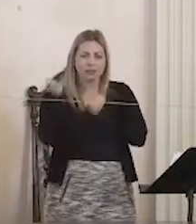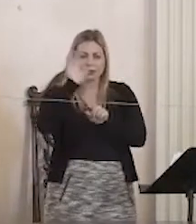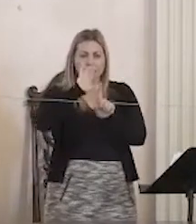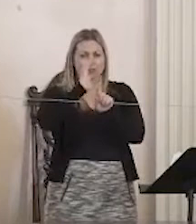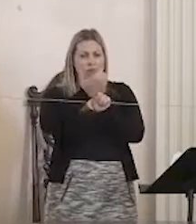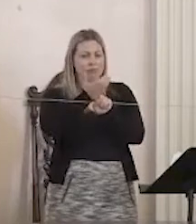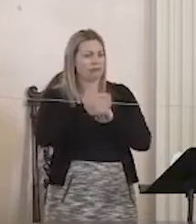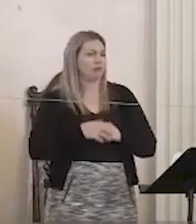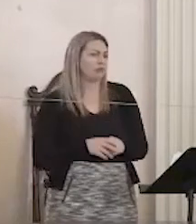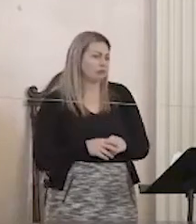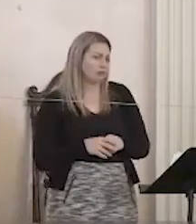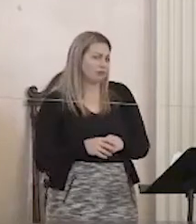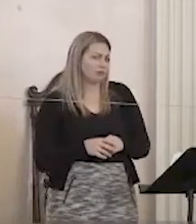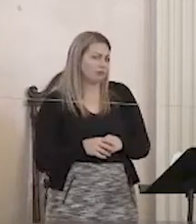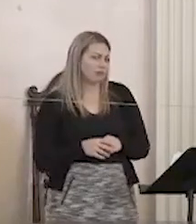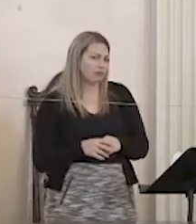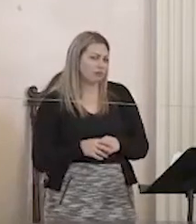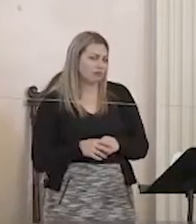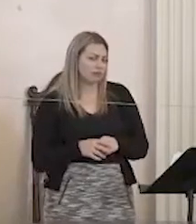culture.